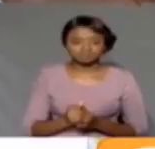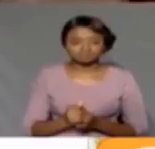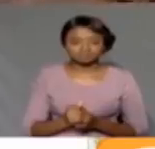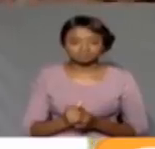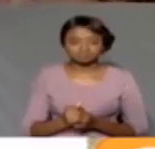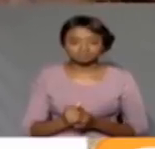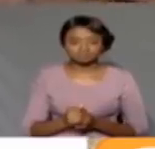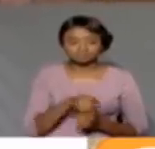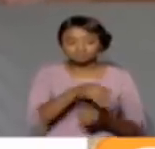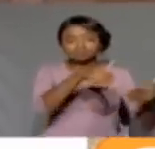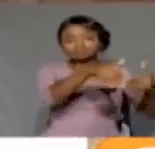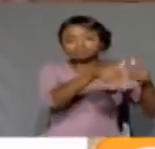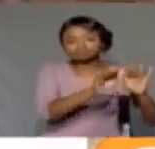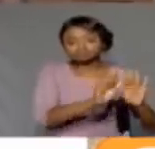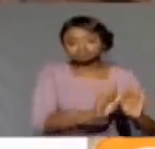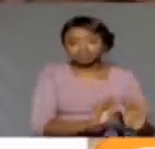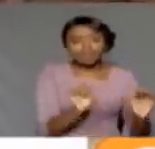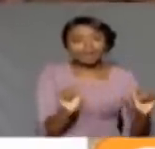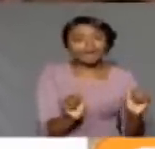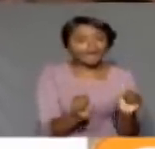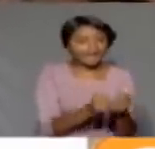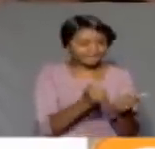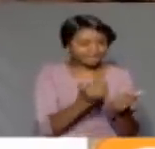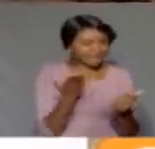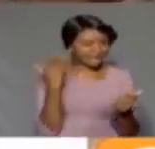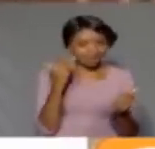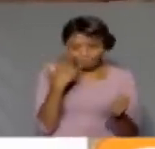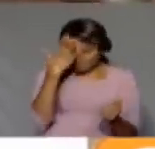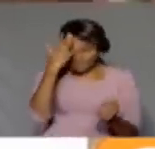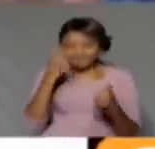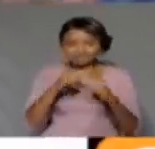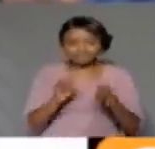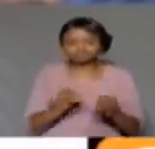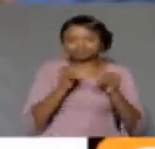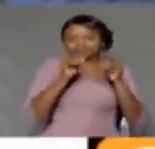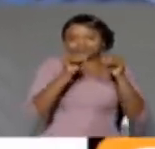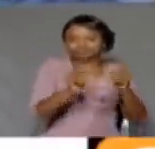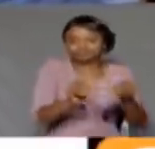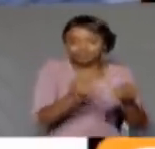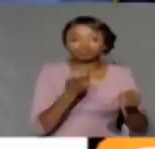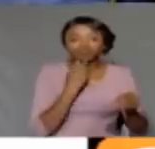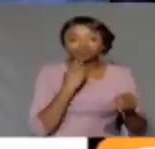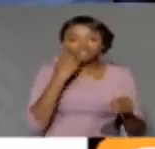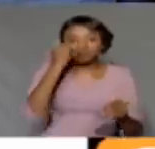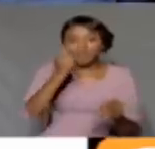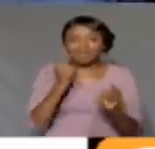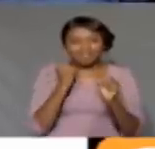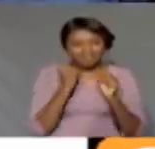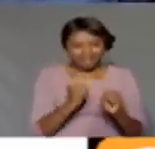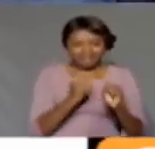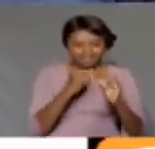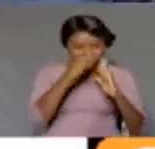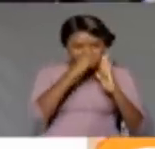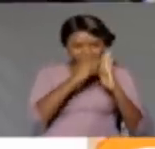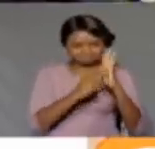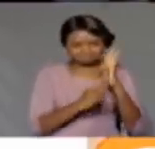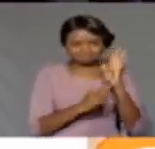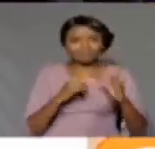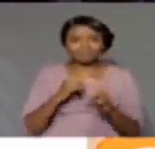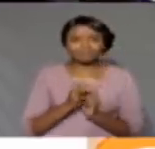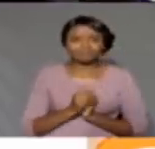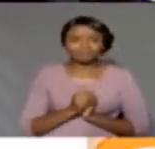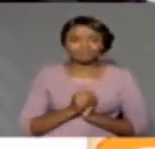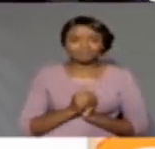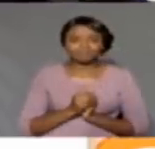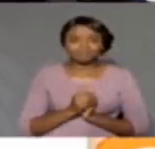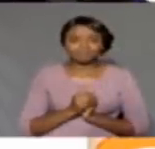The funeral was initially slated to take place Monday, but was pushed to Tuesday after they failed to raise the required number of priests required